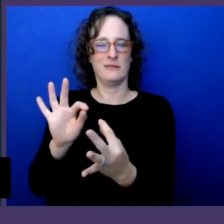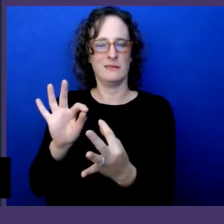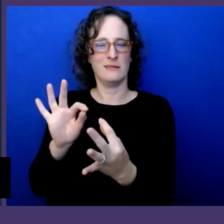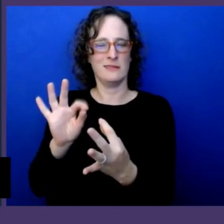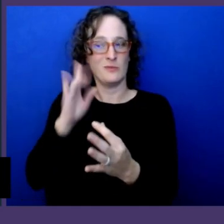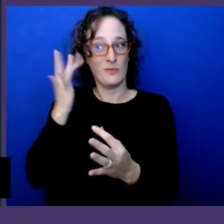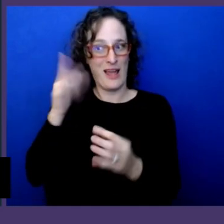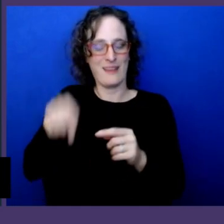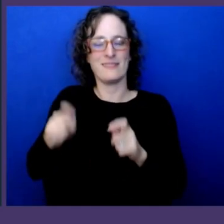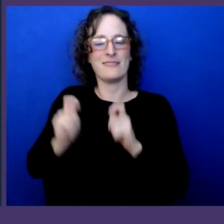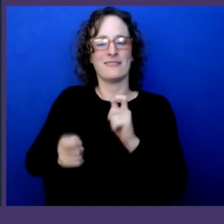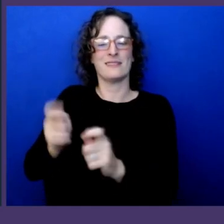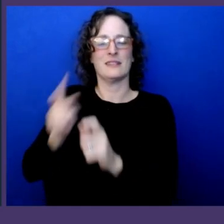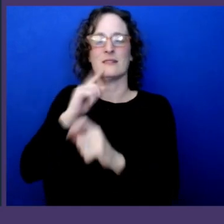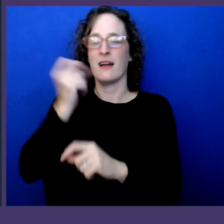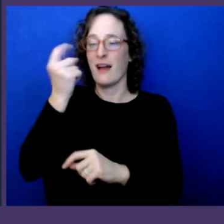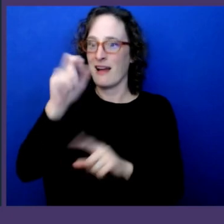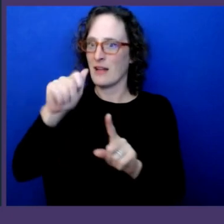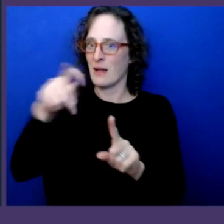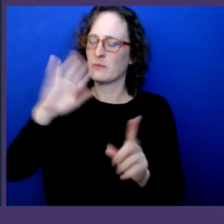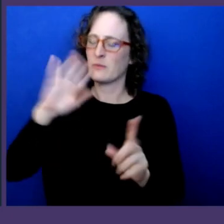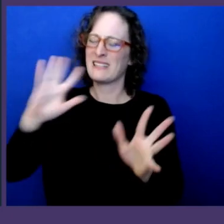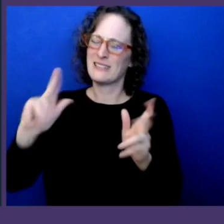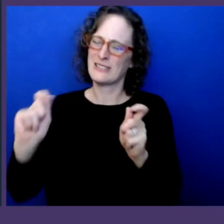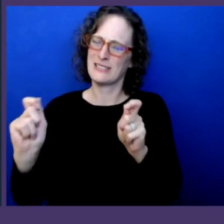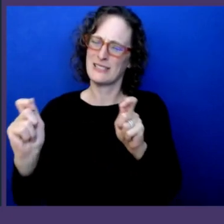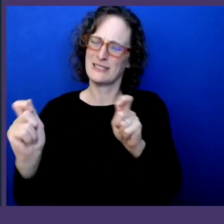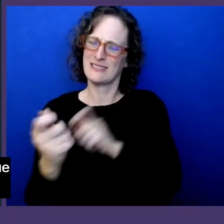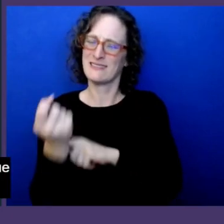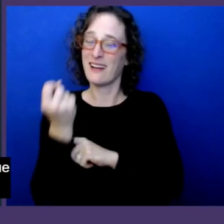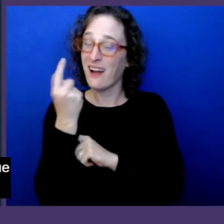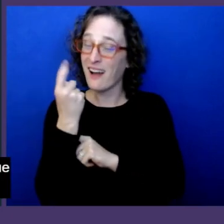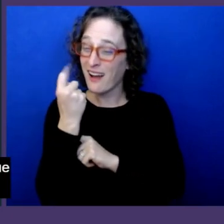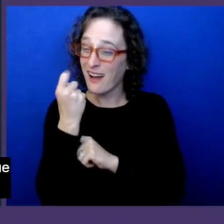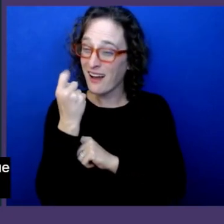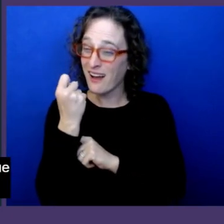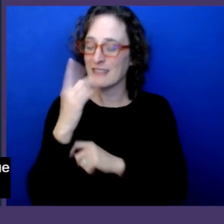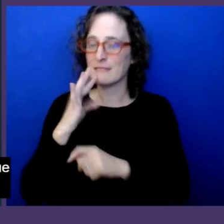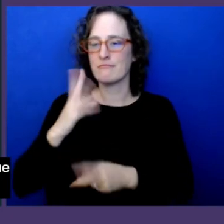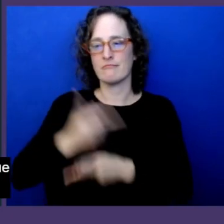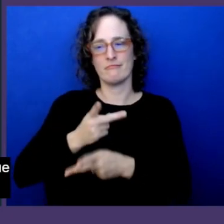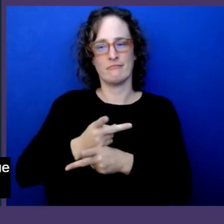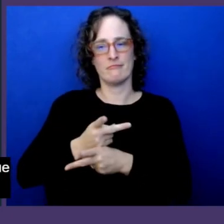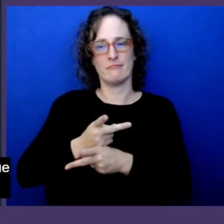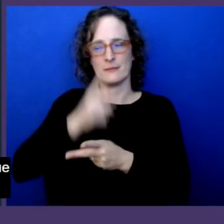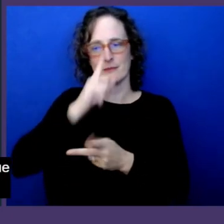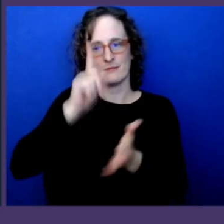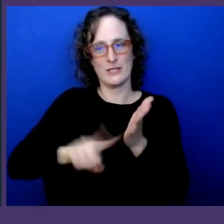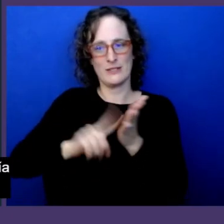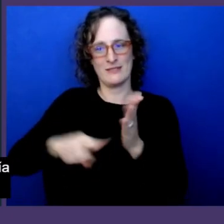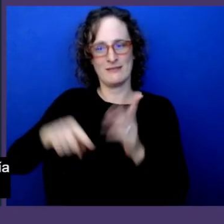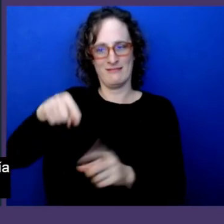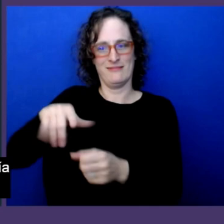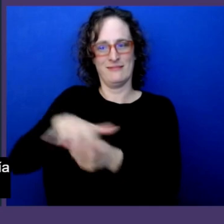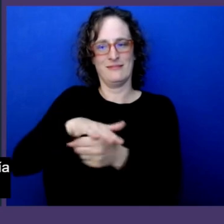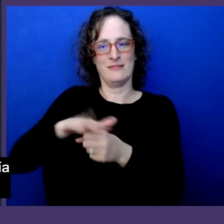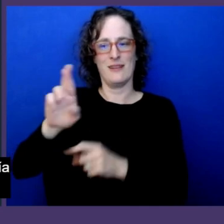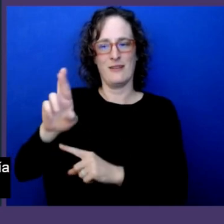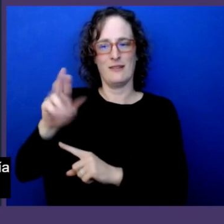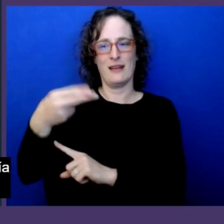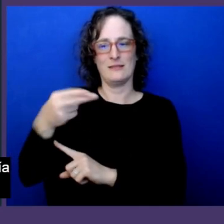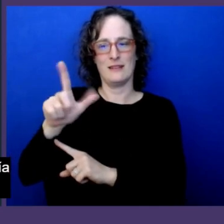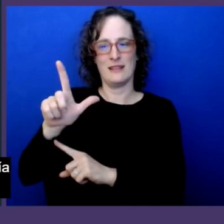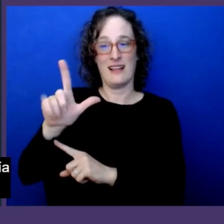there's an expert fragile research zone here, and I would say that is RLHF, which currently does work a bit better than SFT, if you can get it to work.